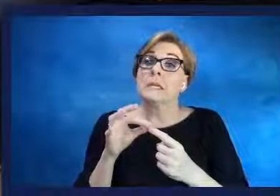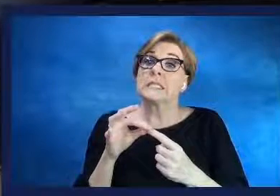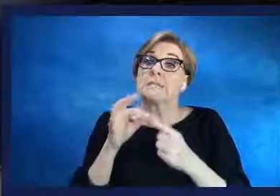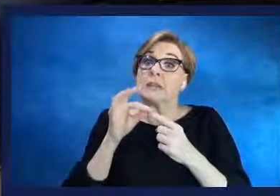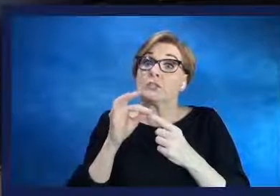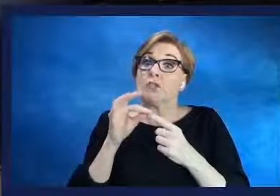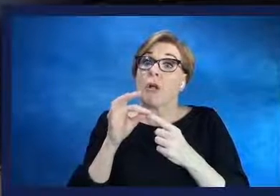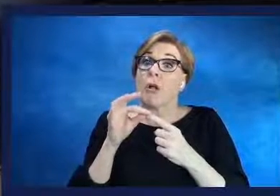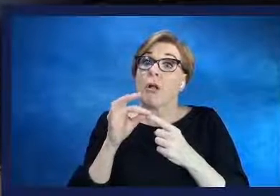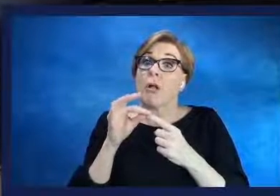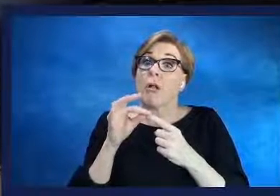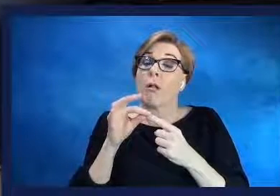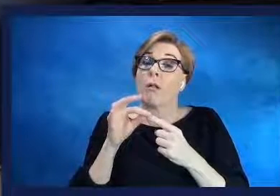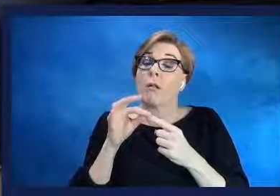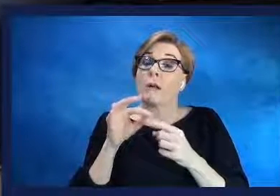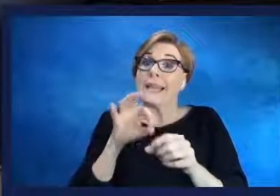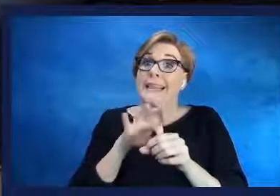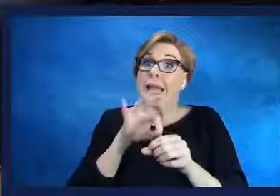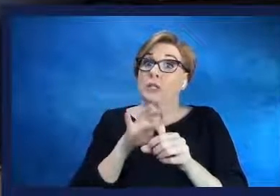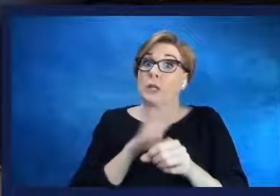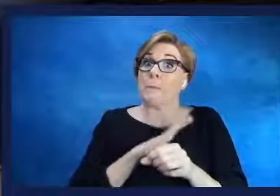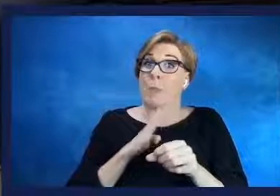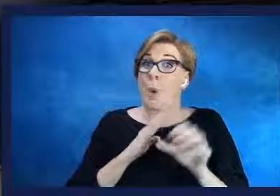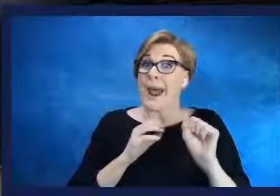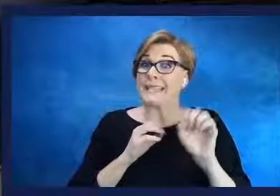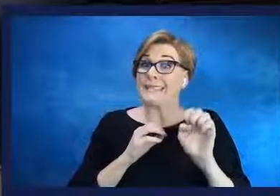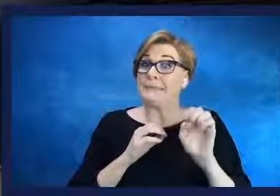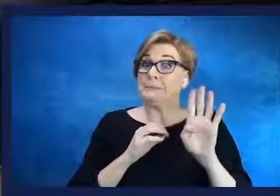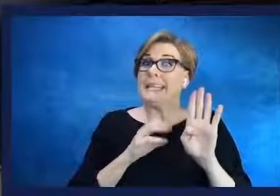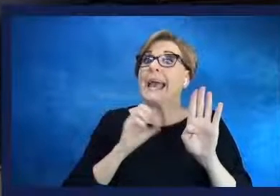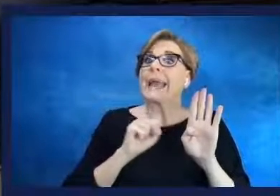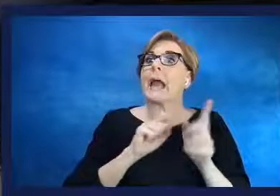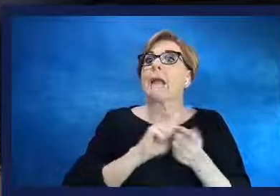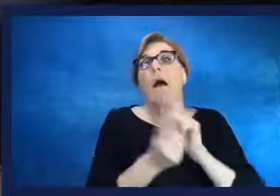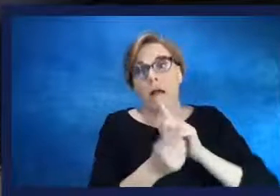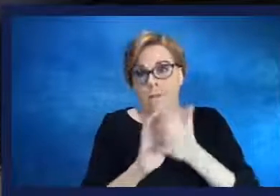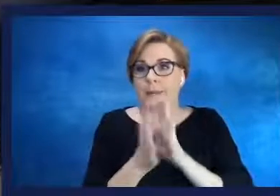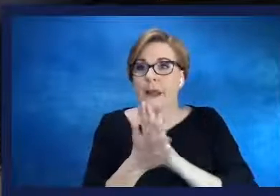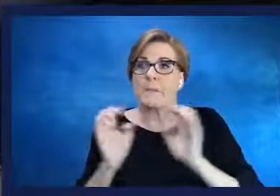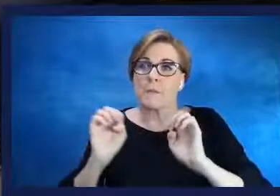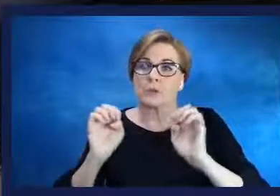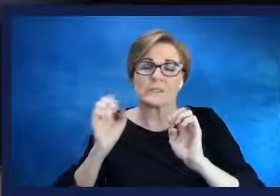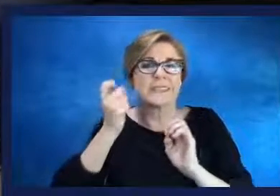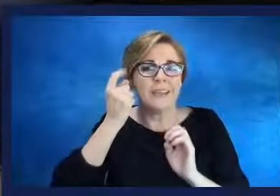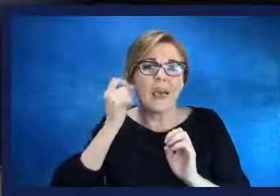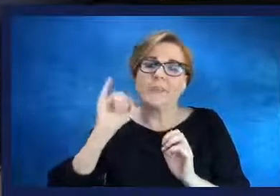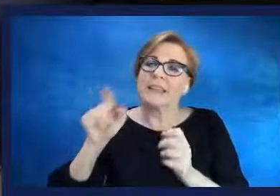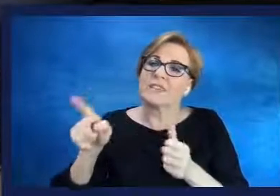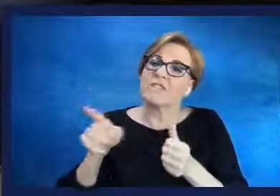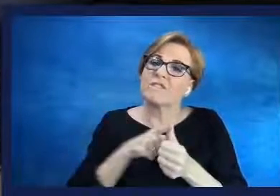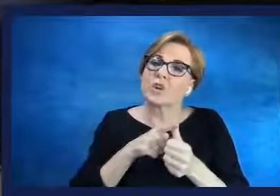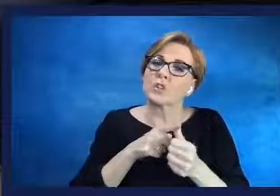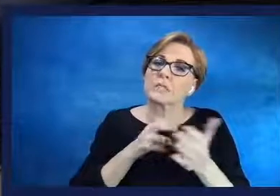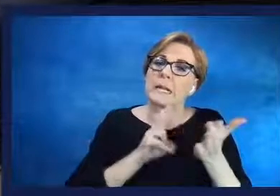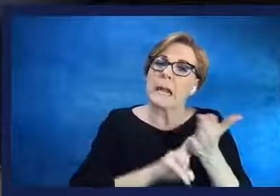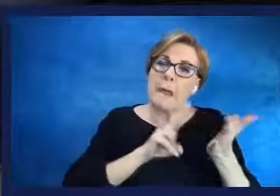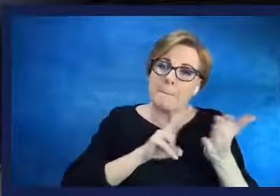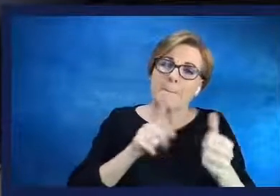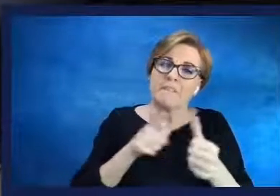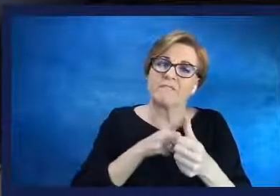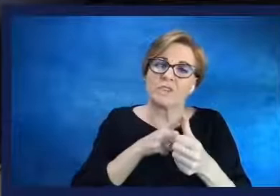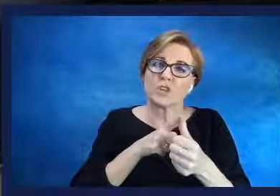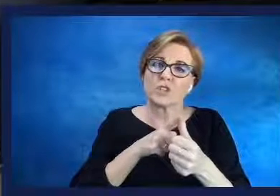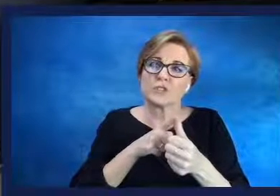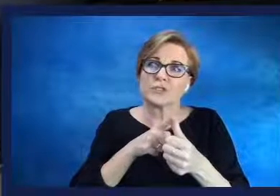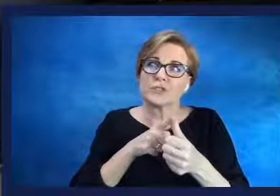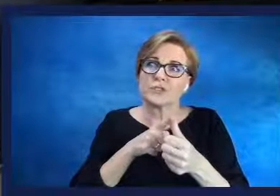into emergency and can assist, but that is on a first come, first served basis. So that's why it's limited, where if we got 1,000